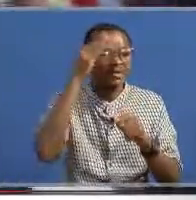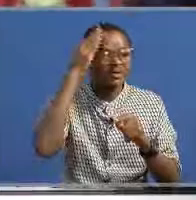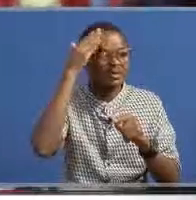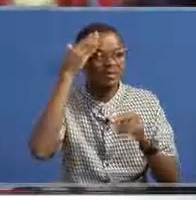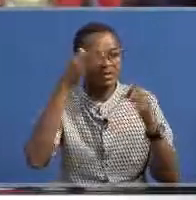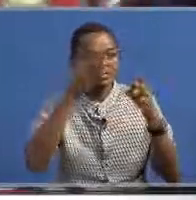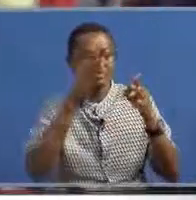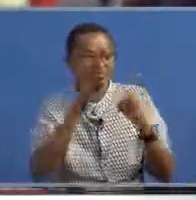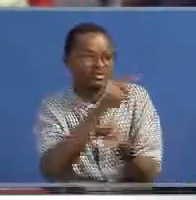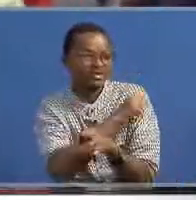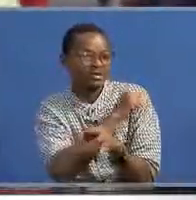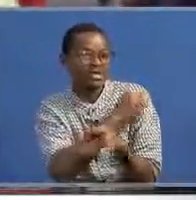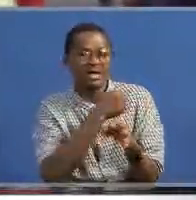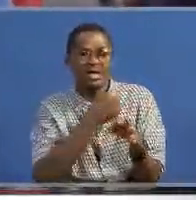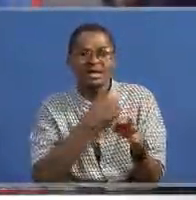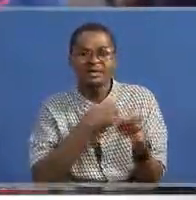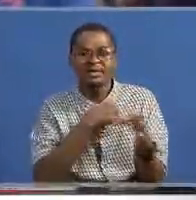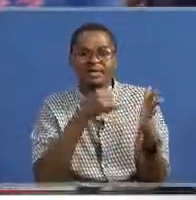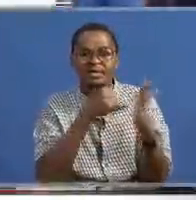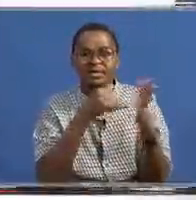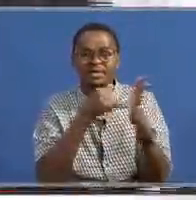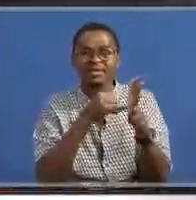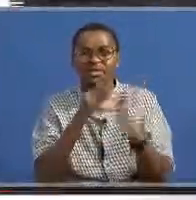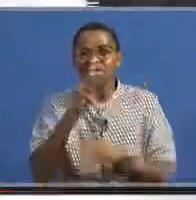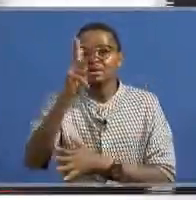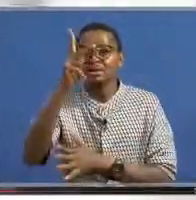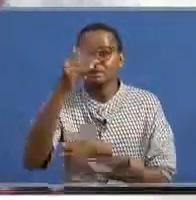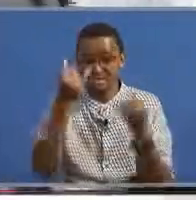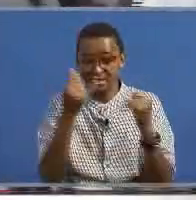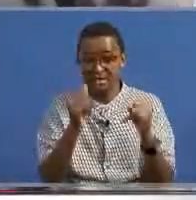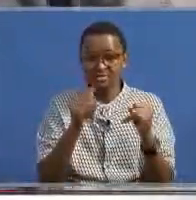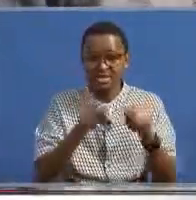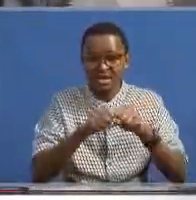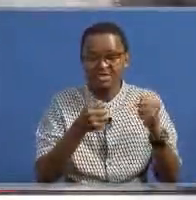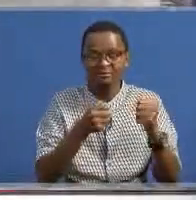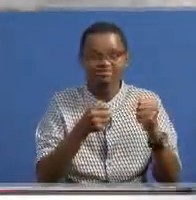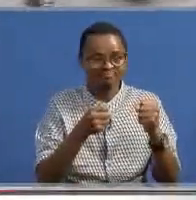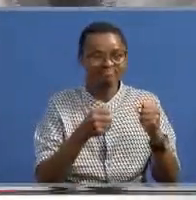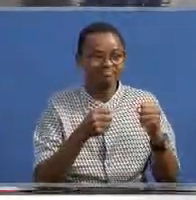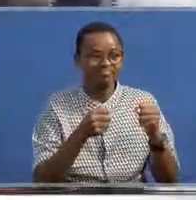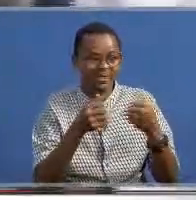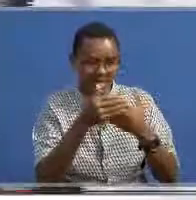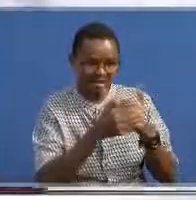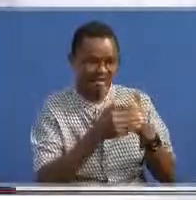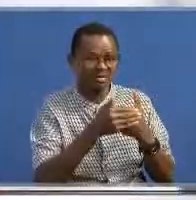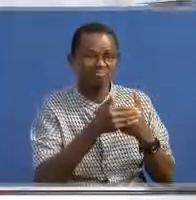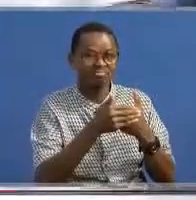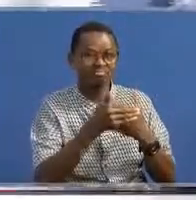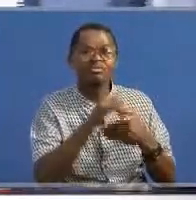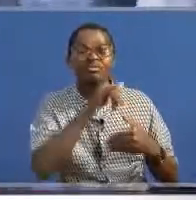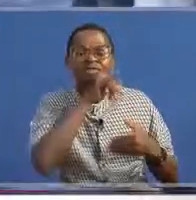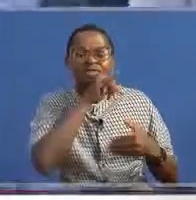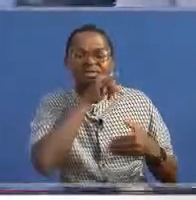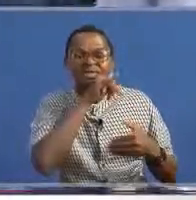of its treatment has rendered it a risk in Kenya. Now, with the outbreak of Ebola in neighboring Uganda,